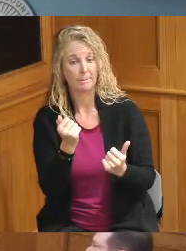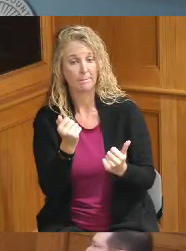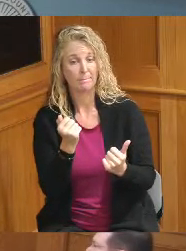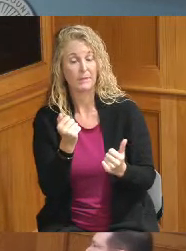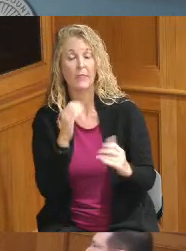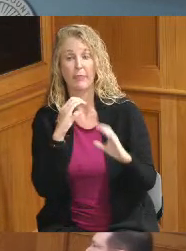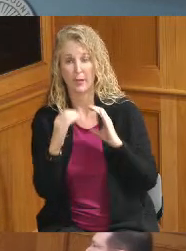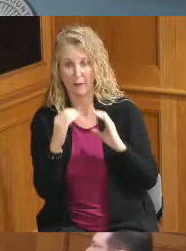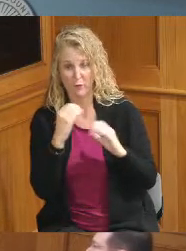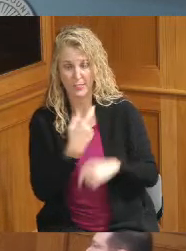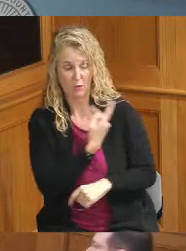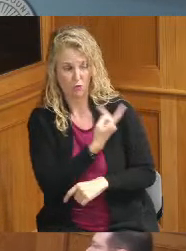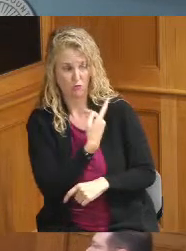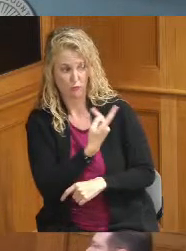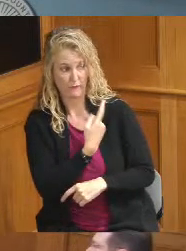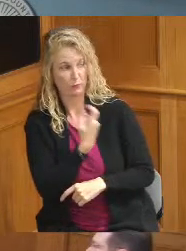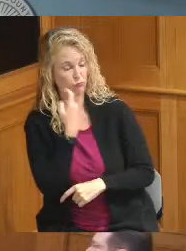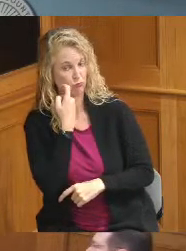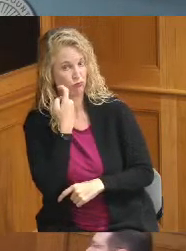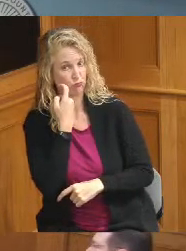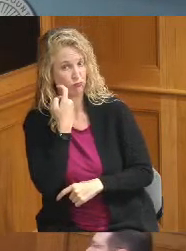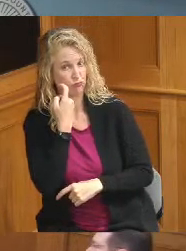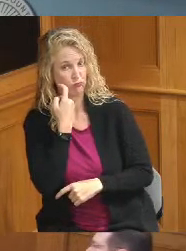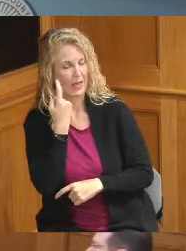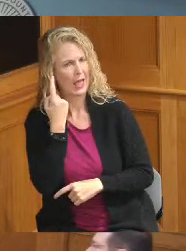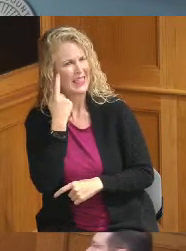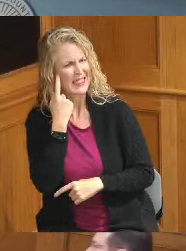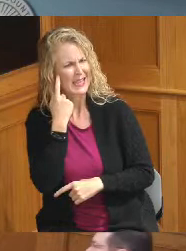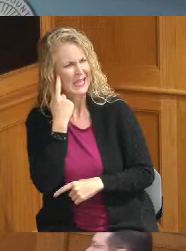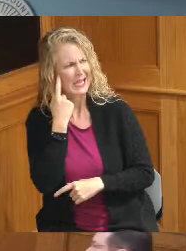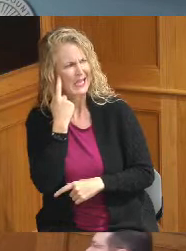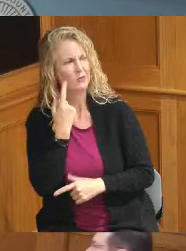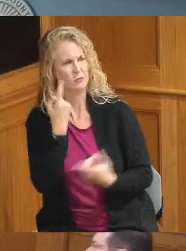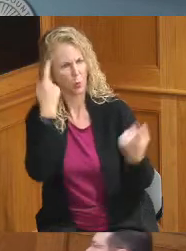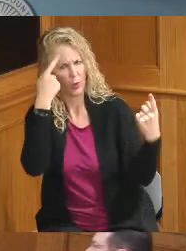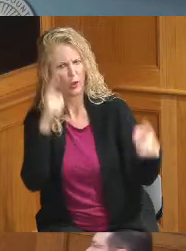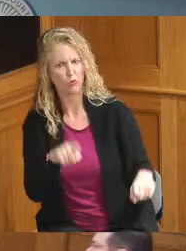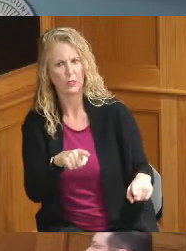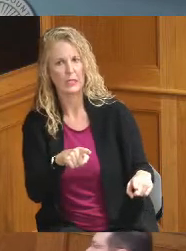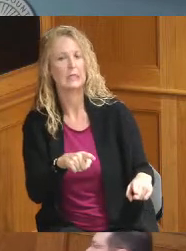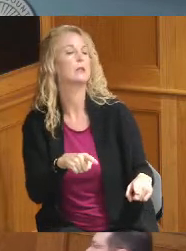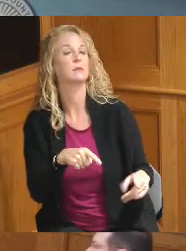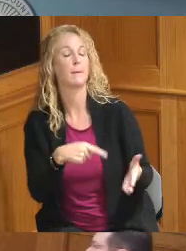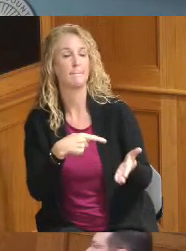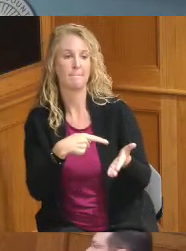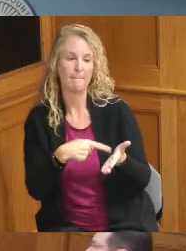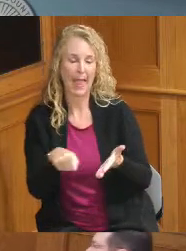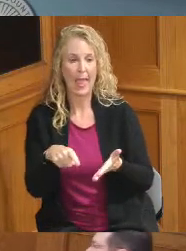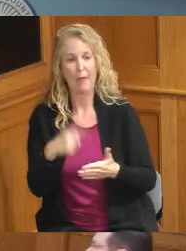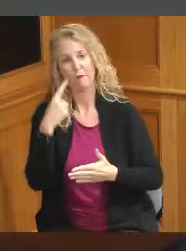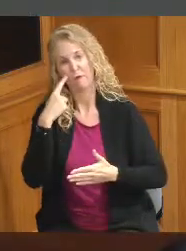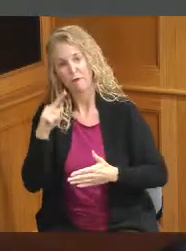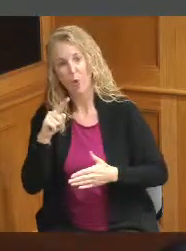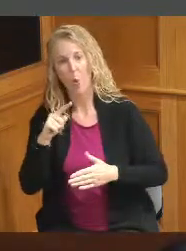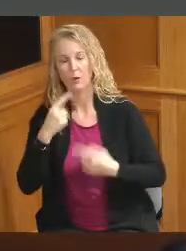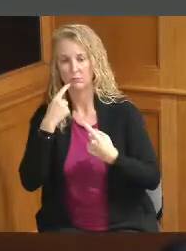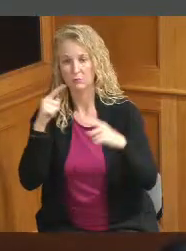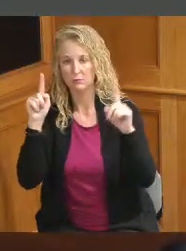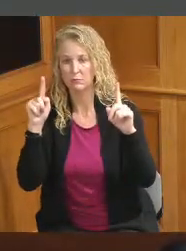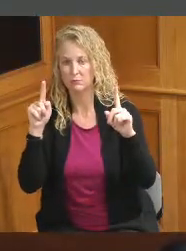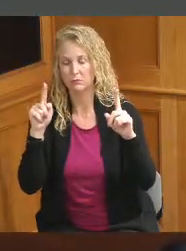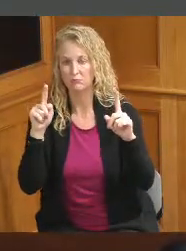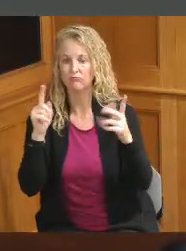The conversation that you and I had was one I think we were in substantive agreement on relating to more of a pay for performance structure in